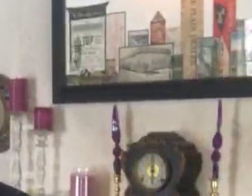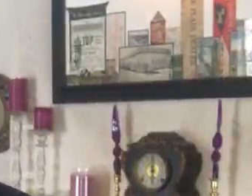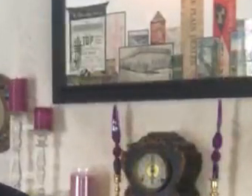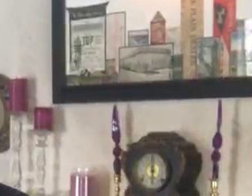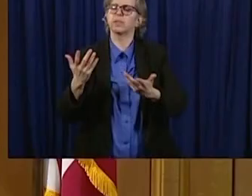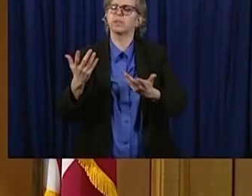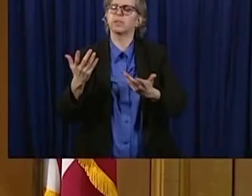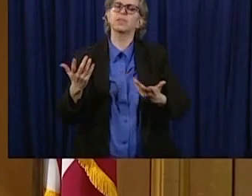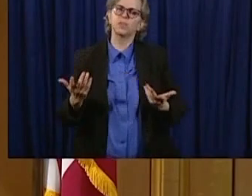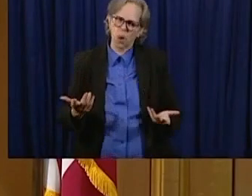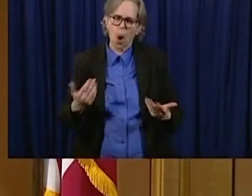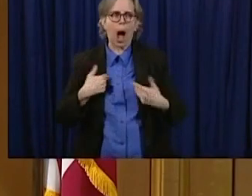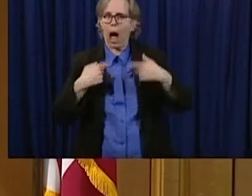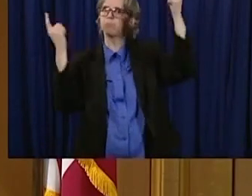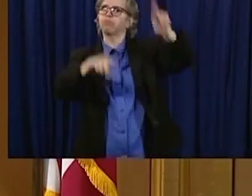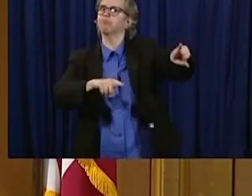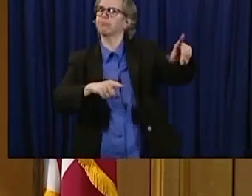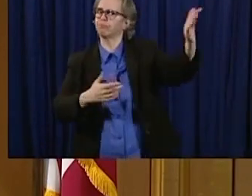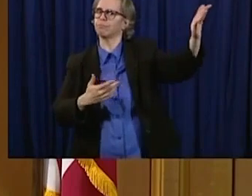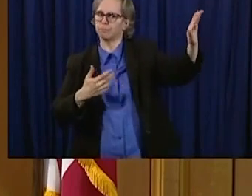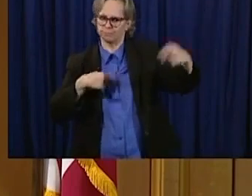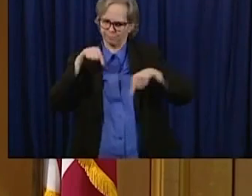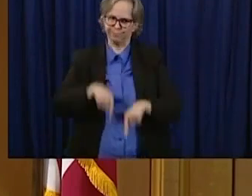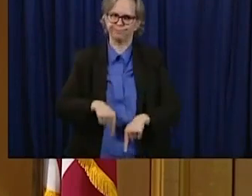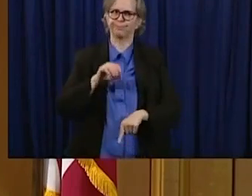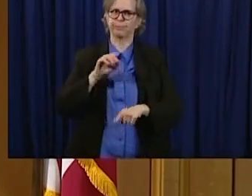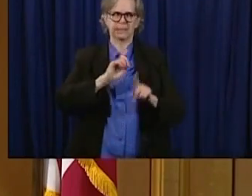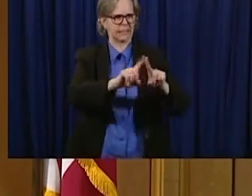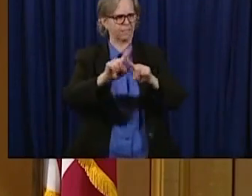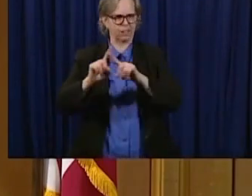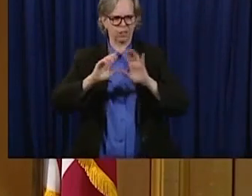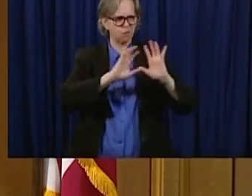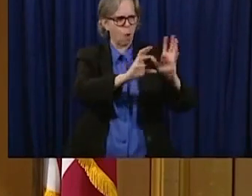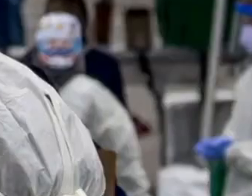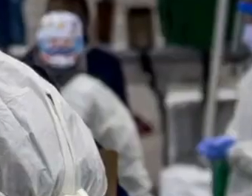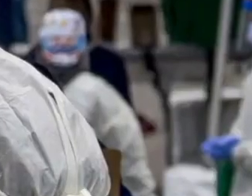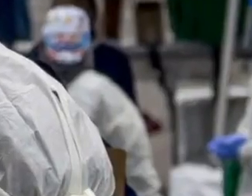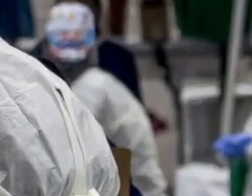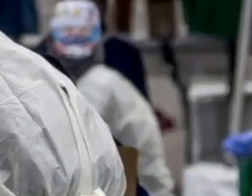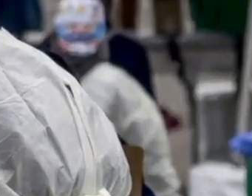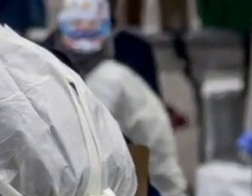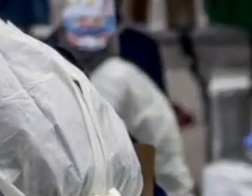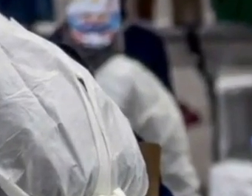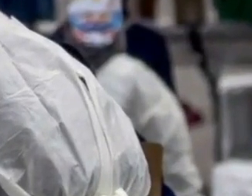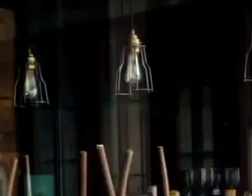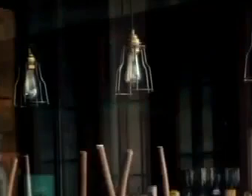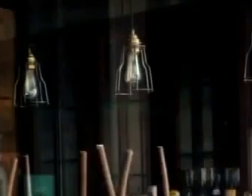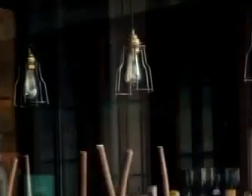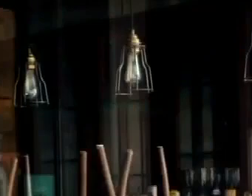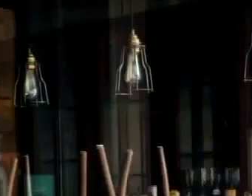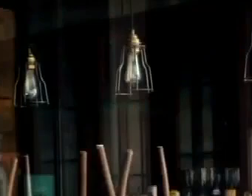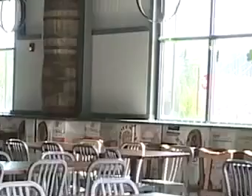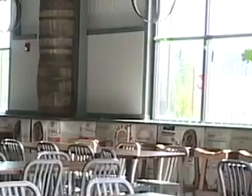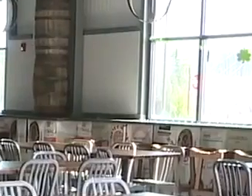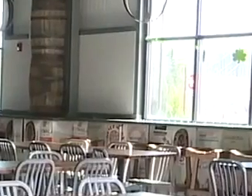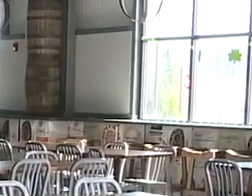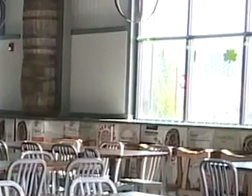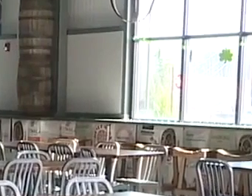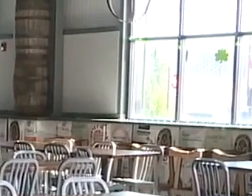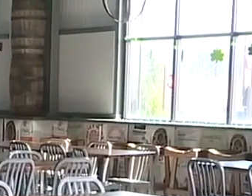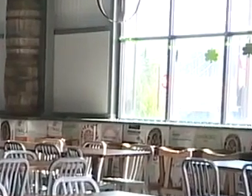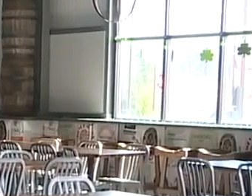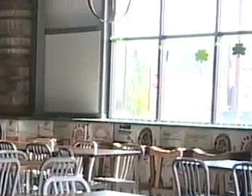ready. Governor Mike DeWine promising this day that the plan they come up with over the weekend will balance Ohio's health and economy,